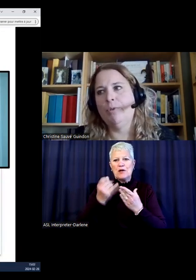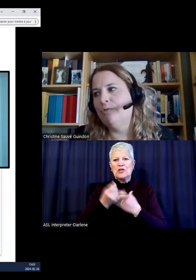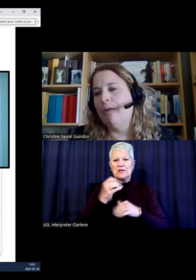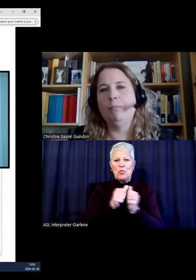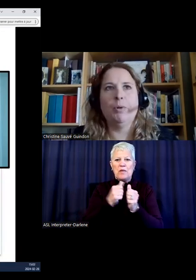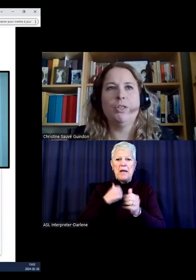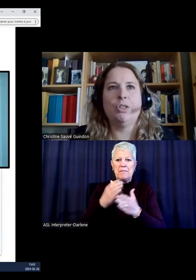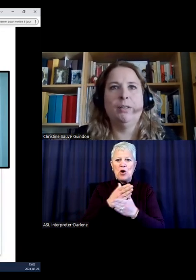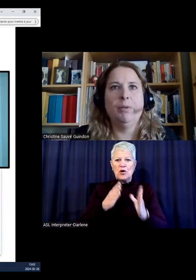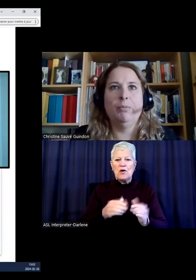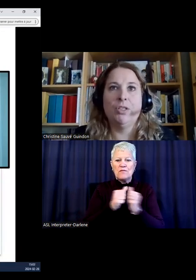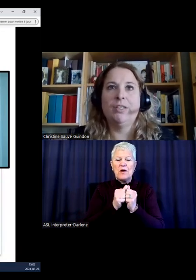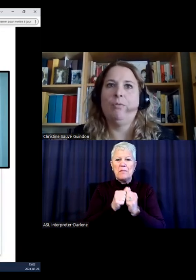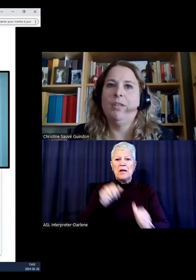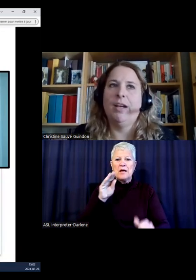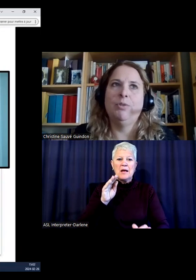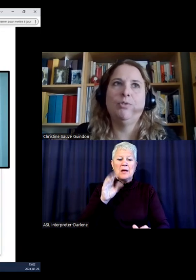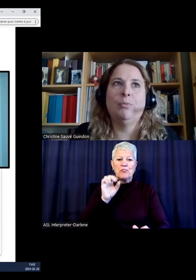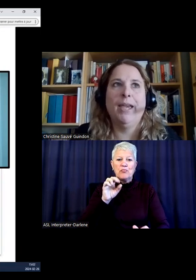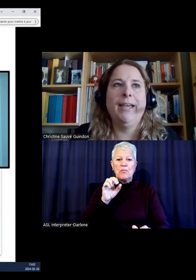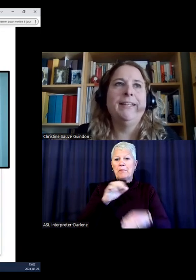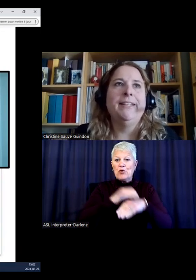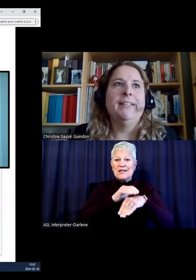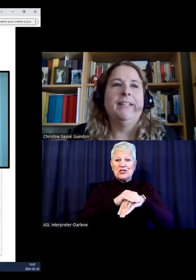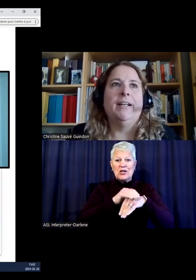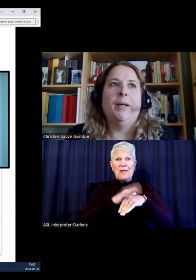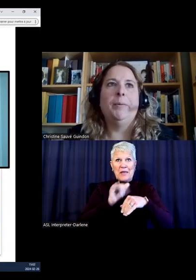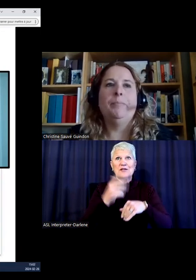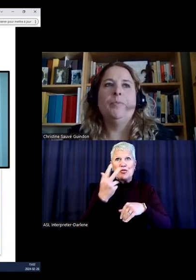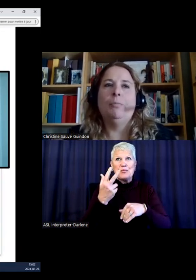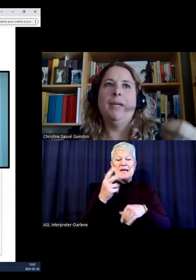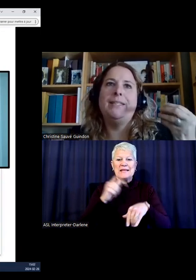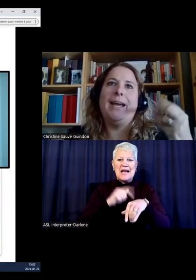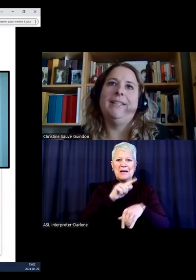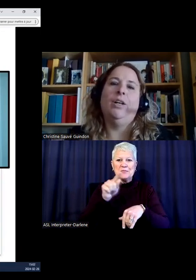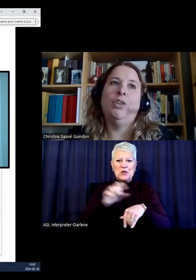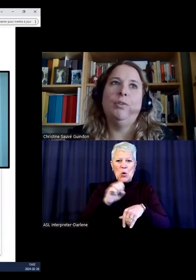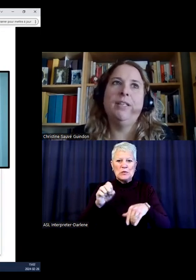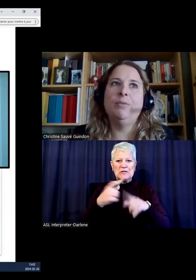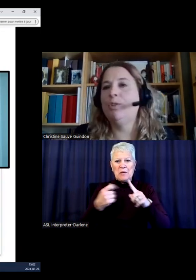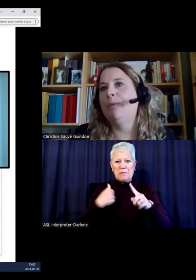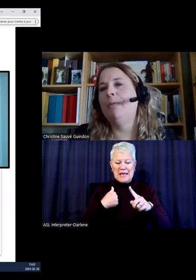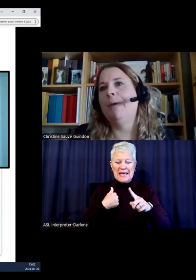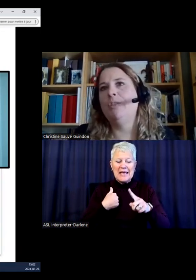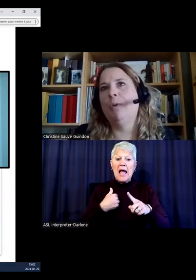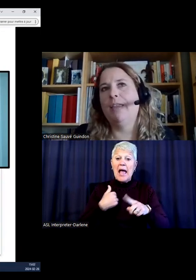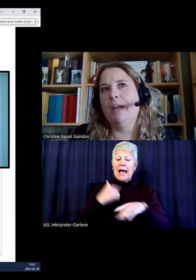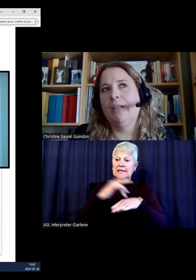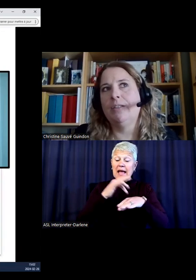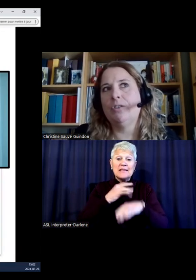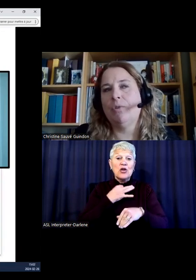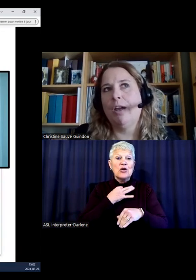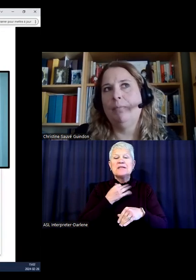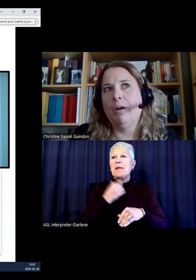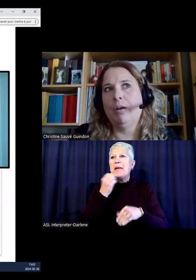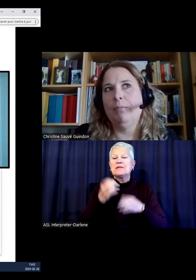partner was from British Columbia, which is three time zones away. So being tactile curious would be the best way that I